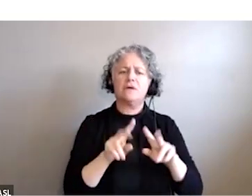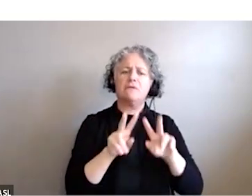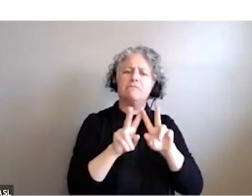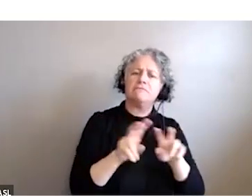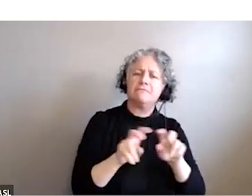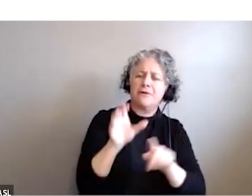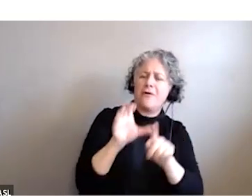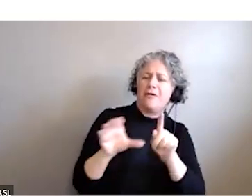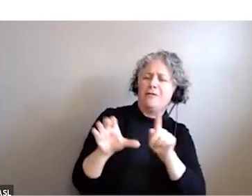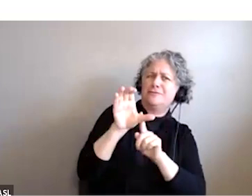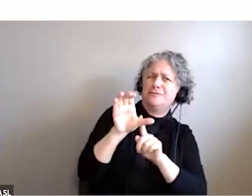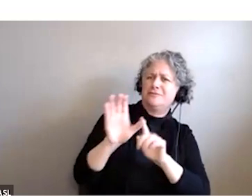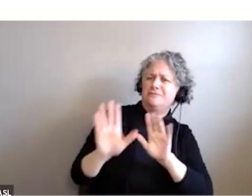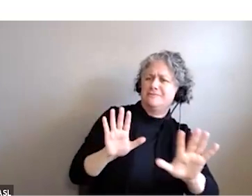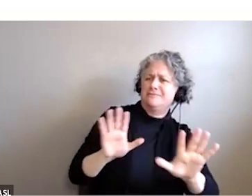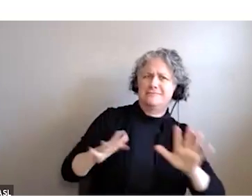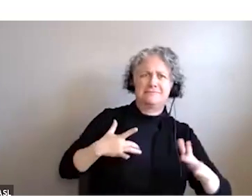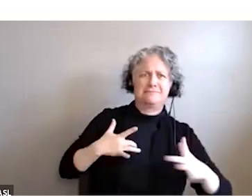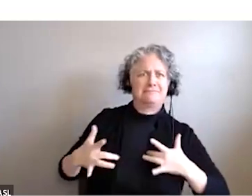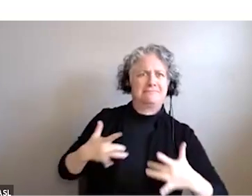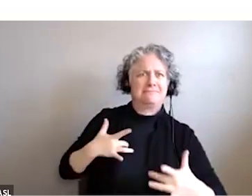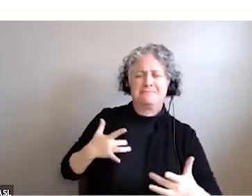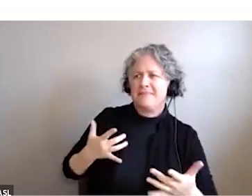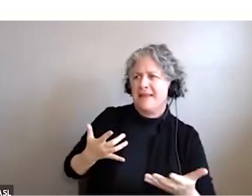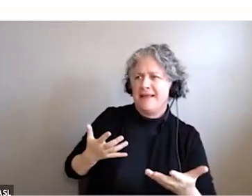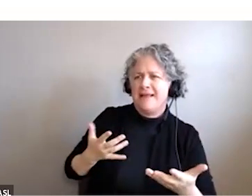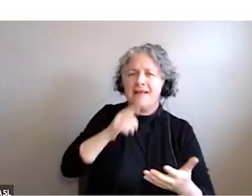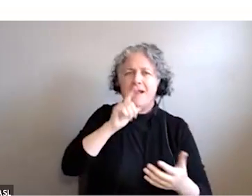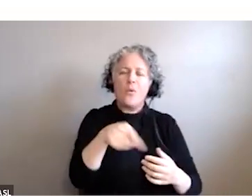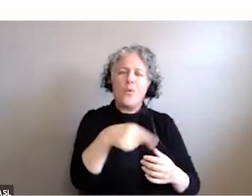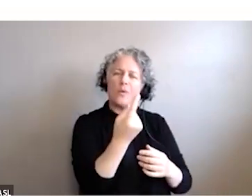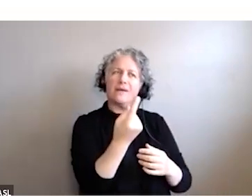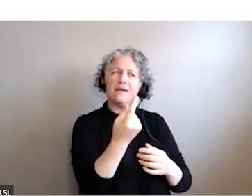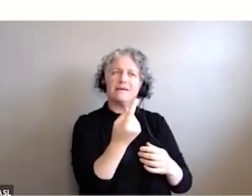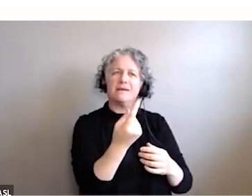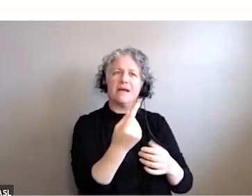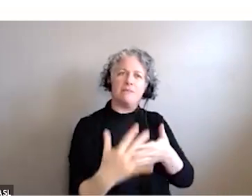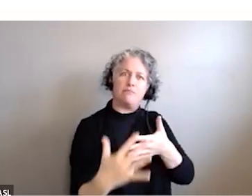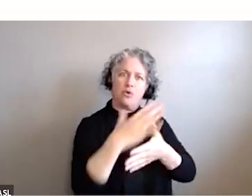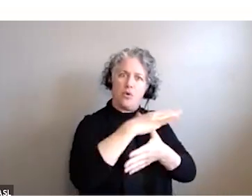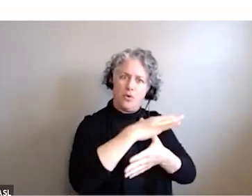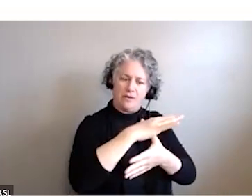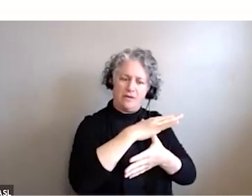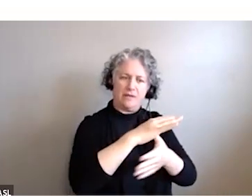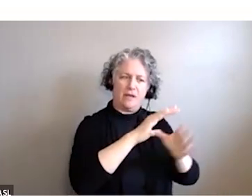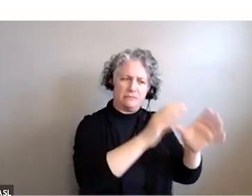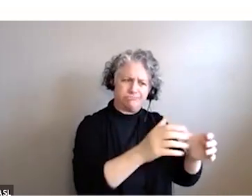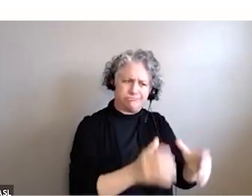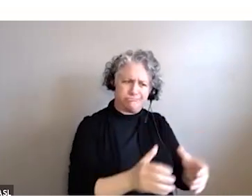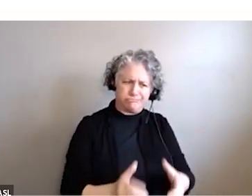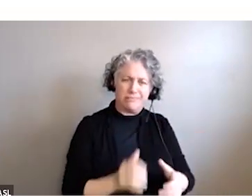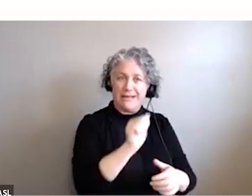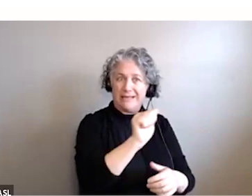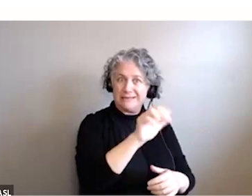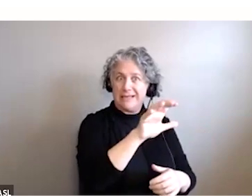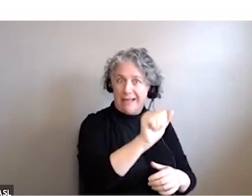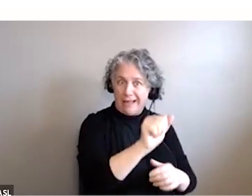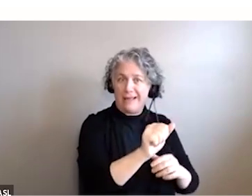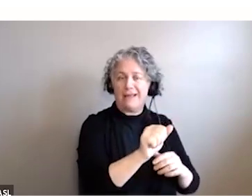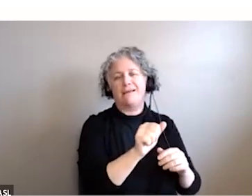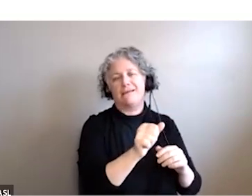culture. So not just do we assess on the different priority areas in the Accessible Canada Act